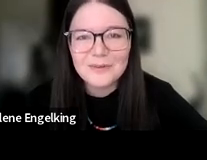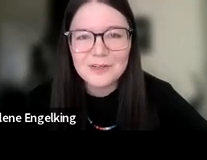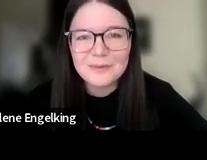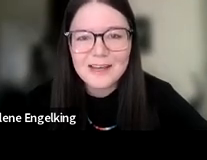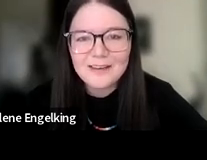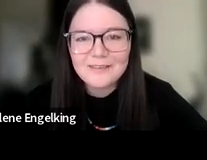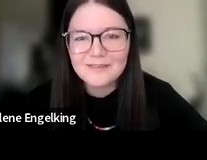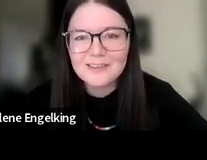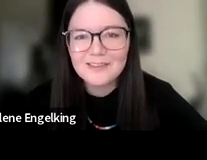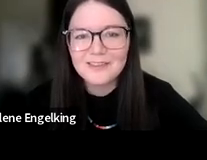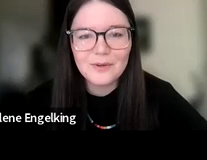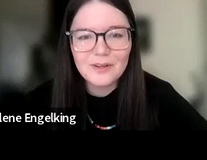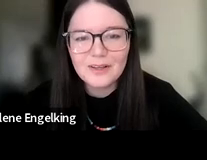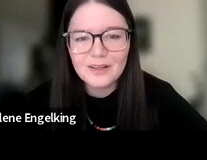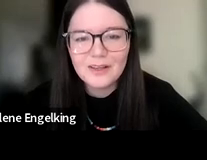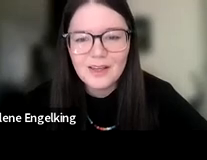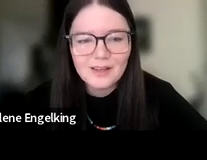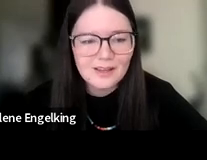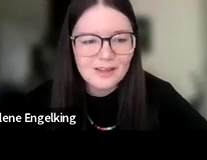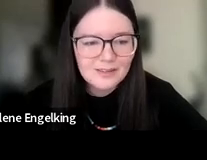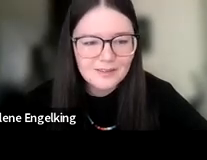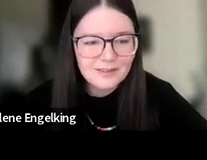So glad we were able to have that video.